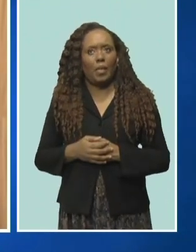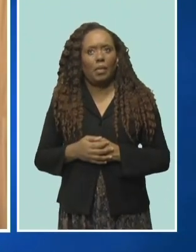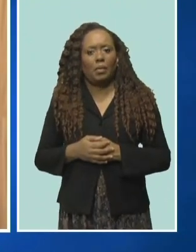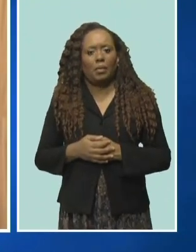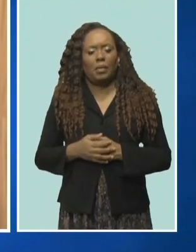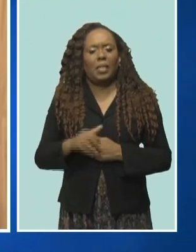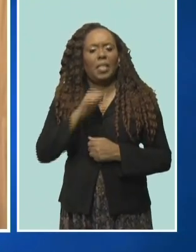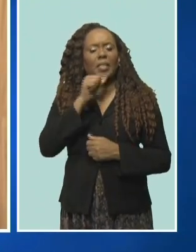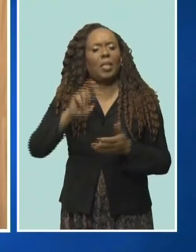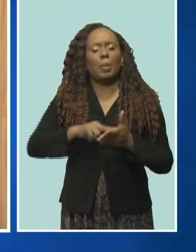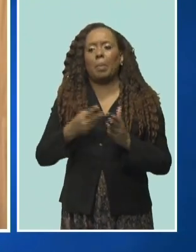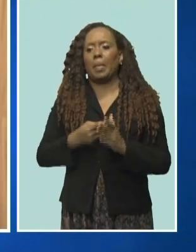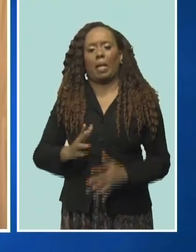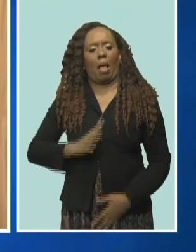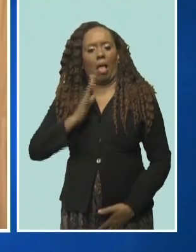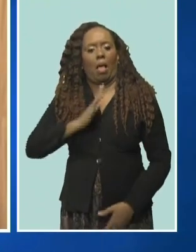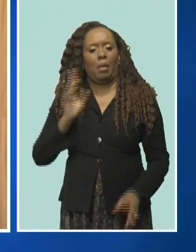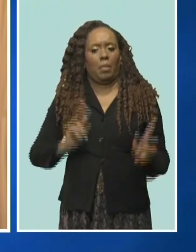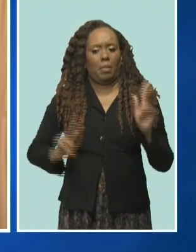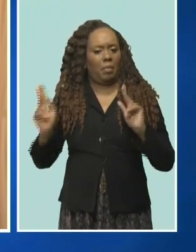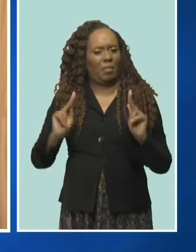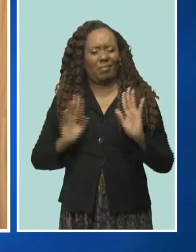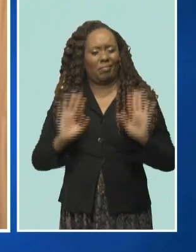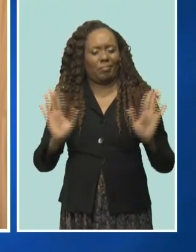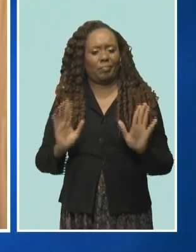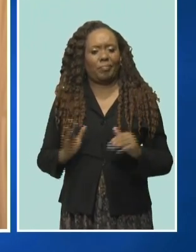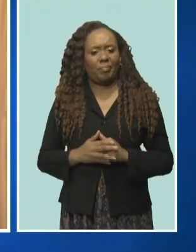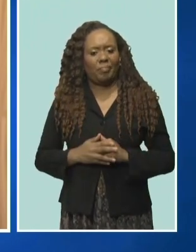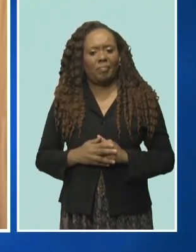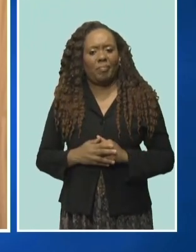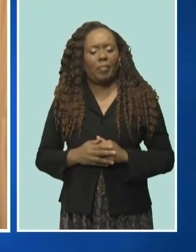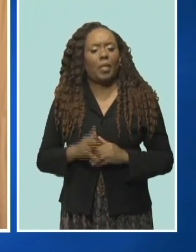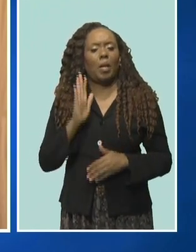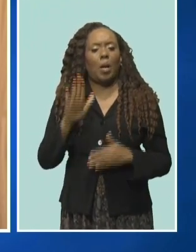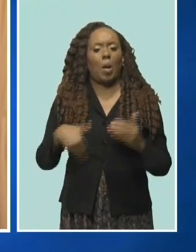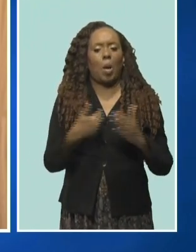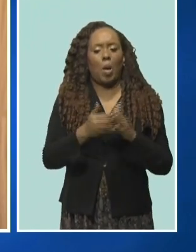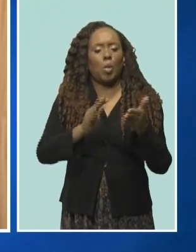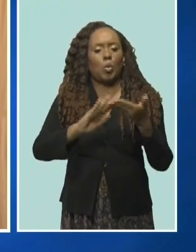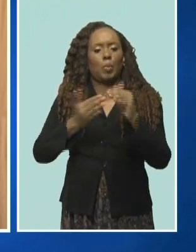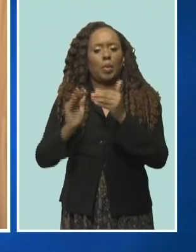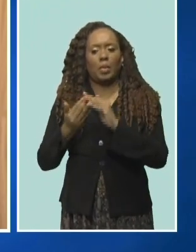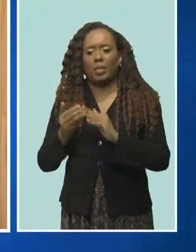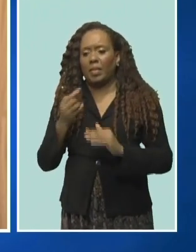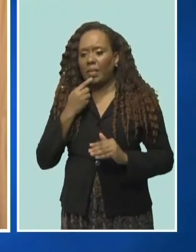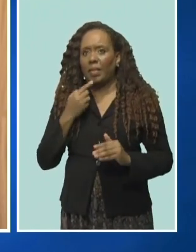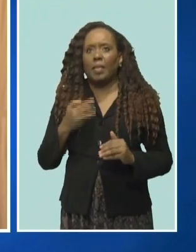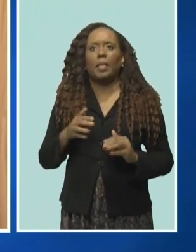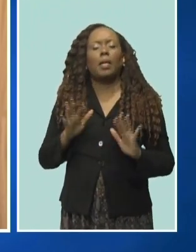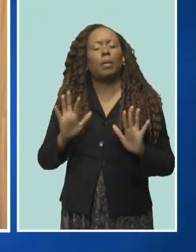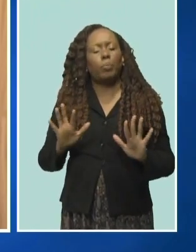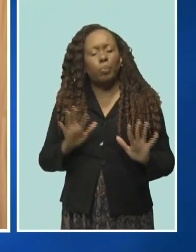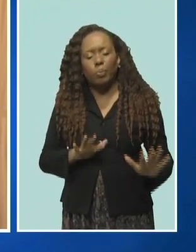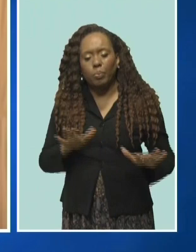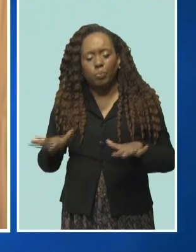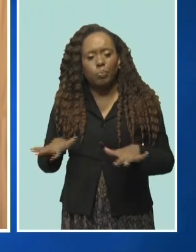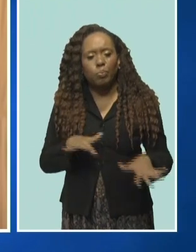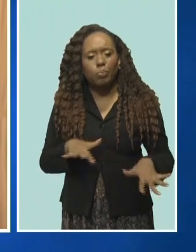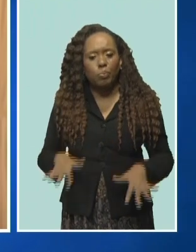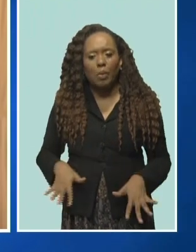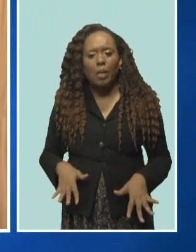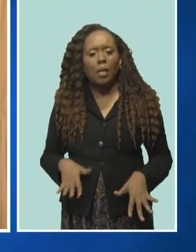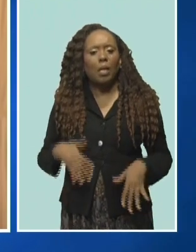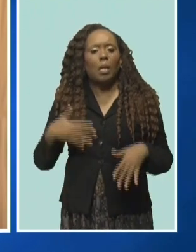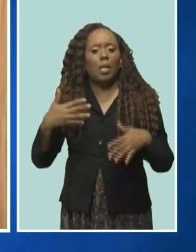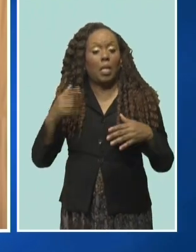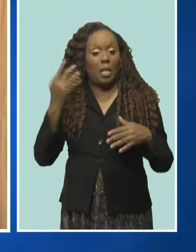formal people, because in every community and in every family, they've got somebody who will ask you to pray to a cooler head and to take it down, take it